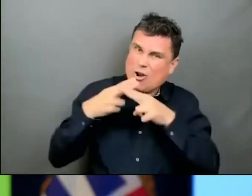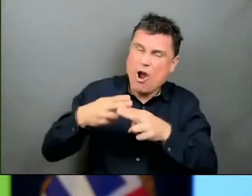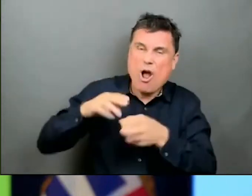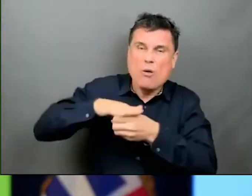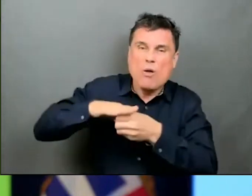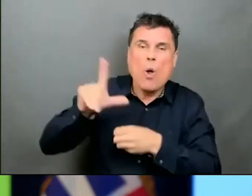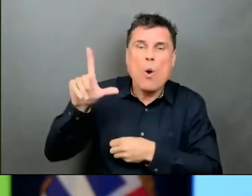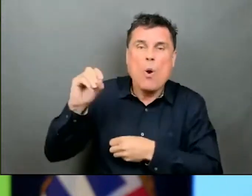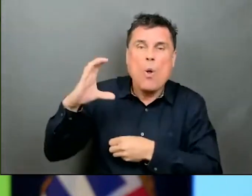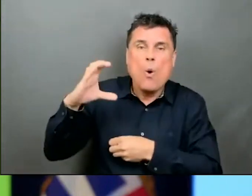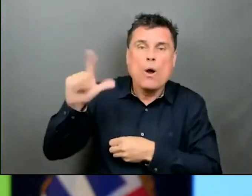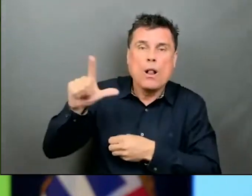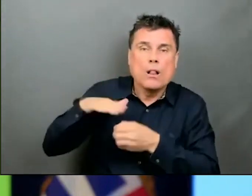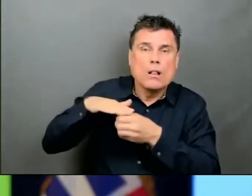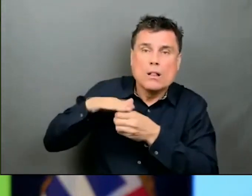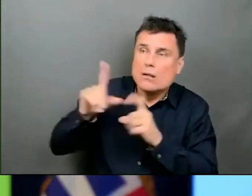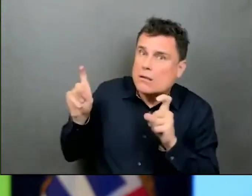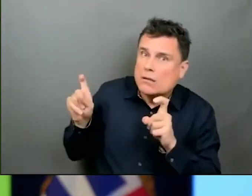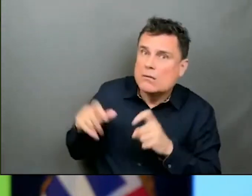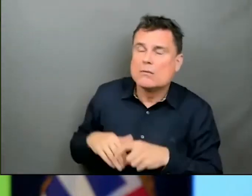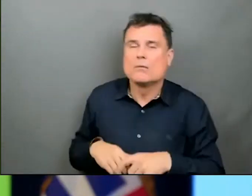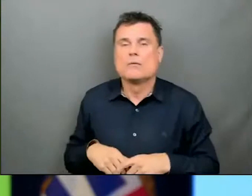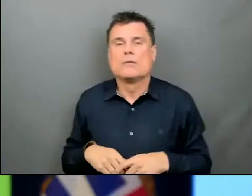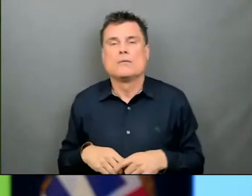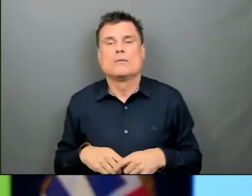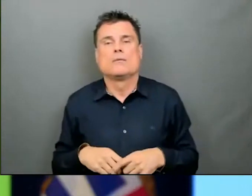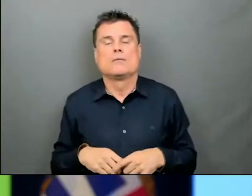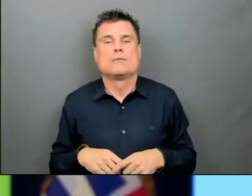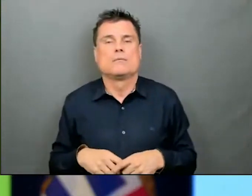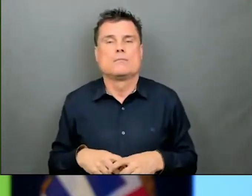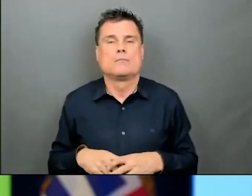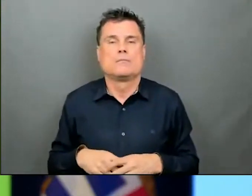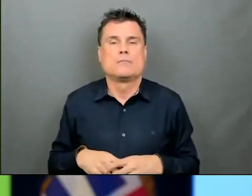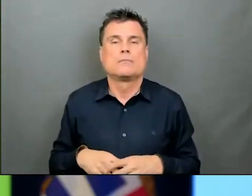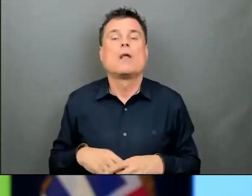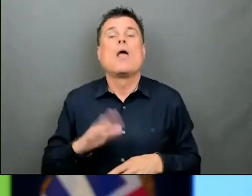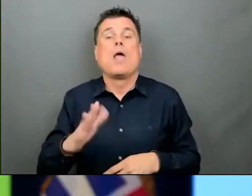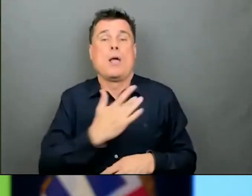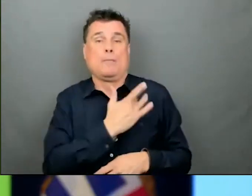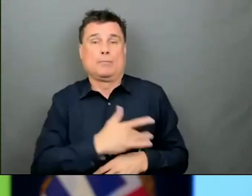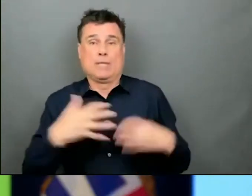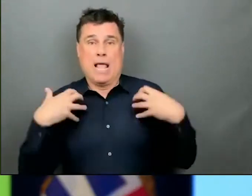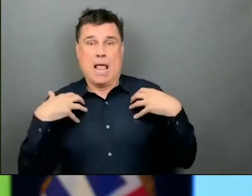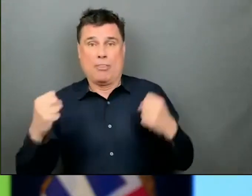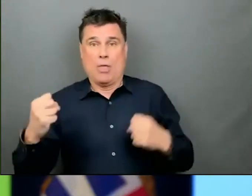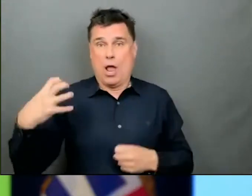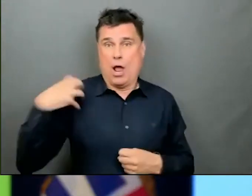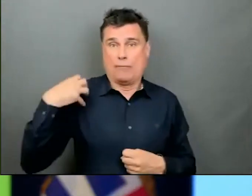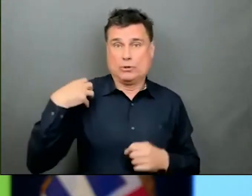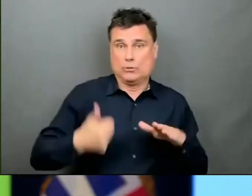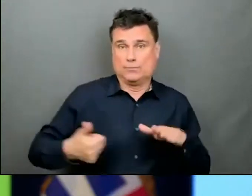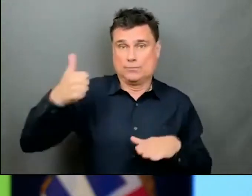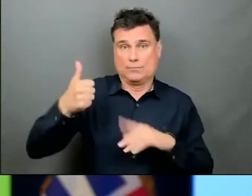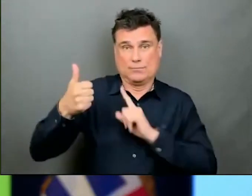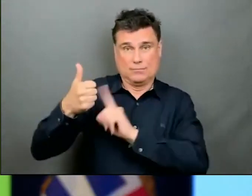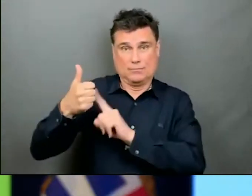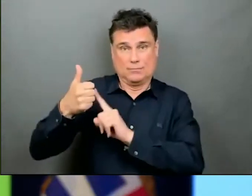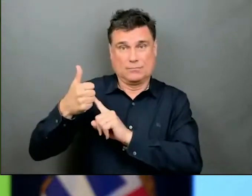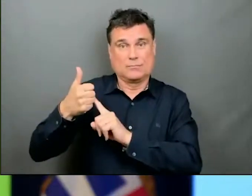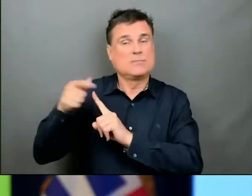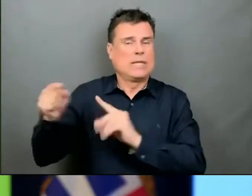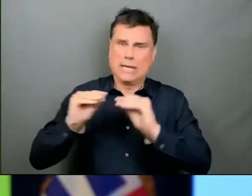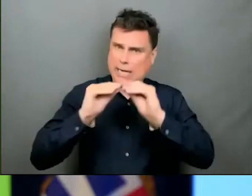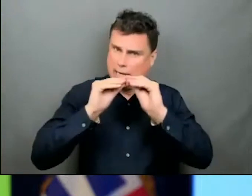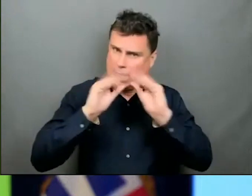area or your local community? Well, the provincial health officer and the guidelines to date about local, I think, have been pretty